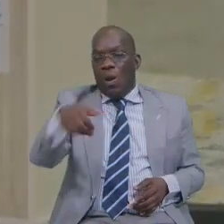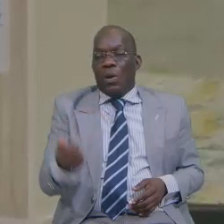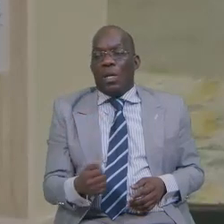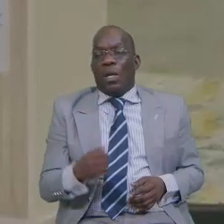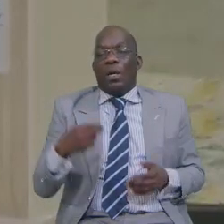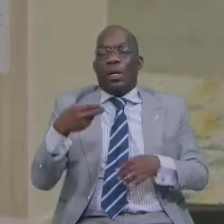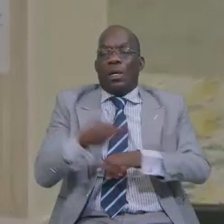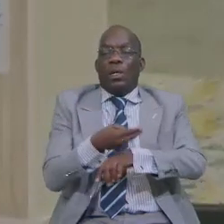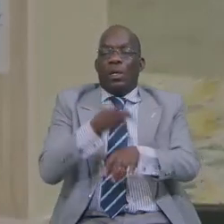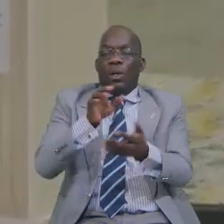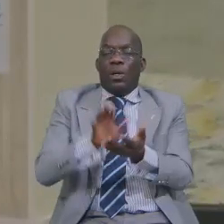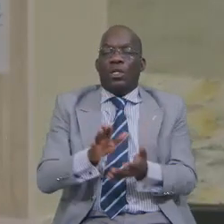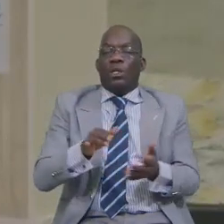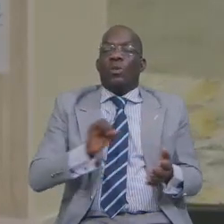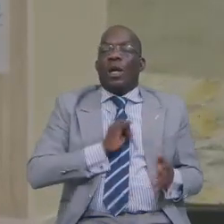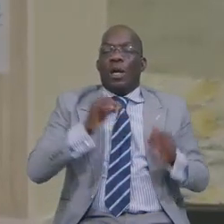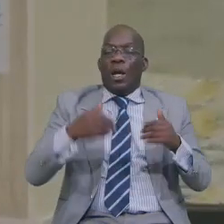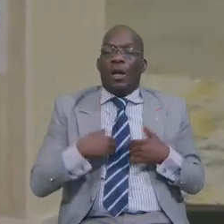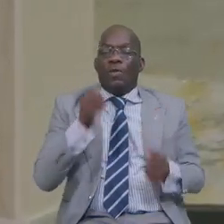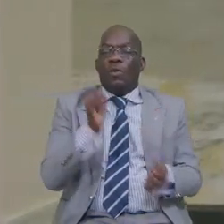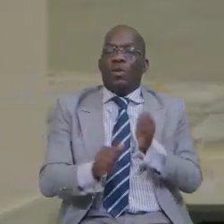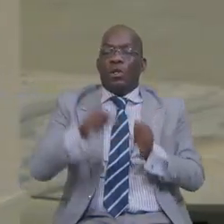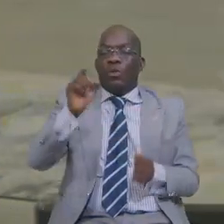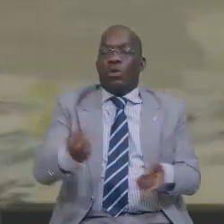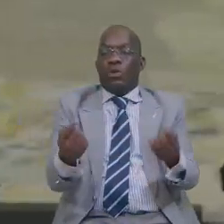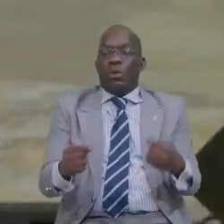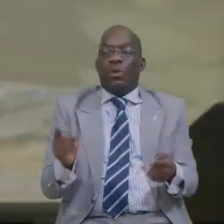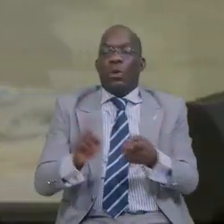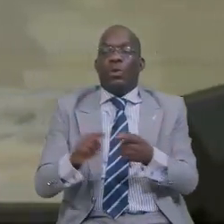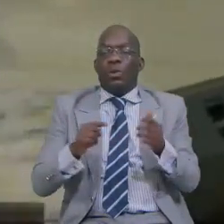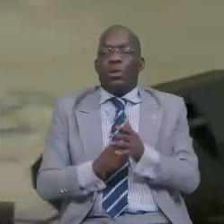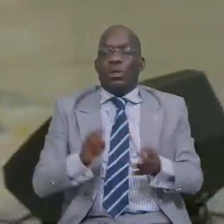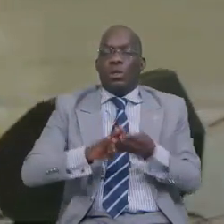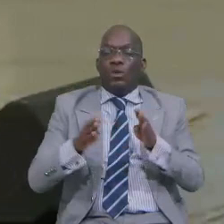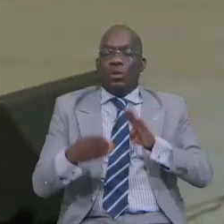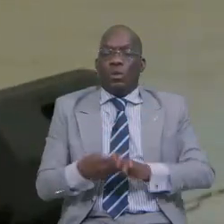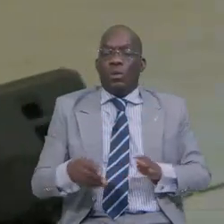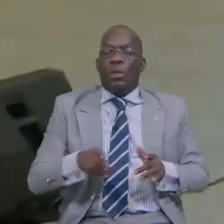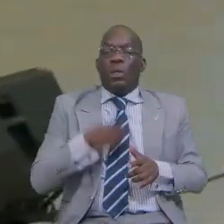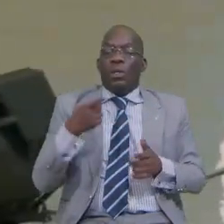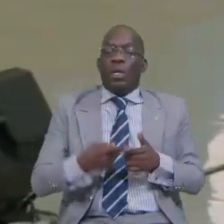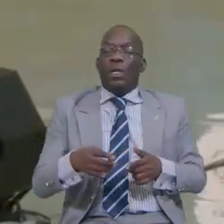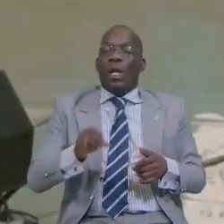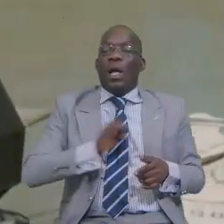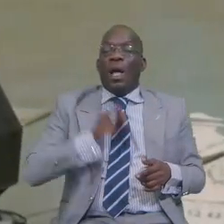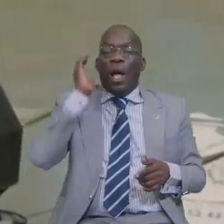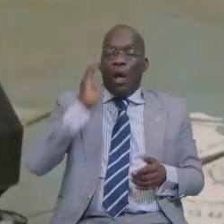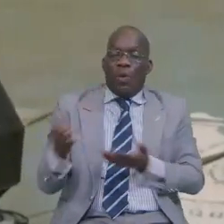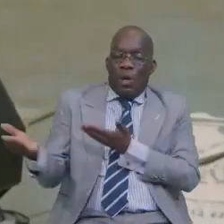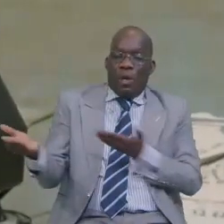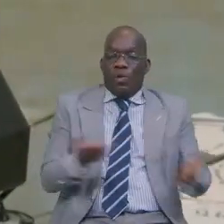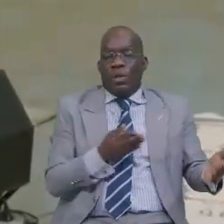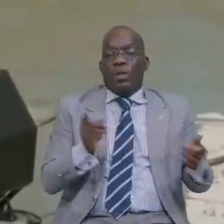must come into this fold, and them I will bring to fill